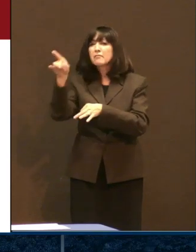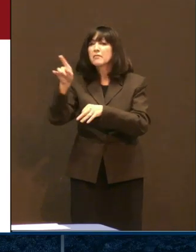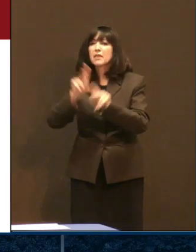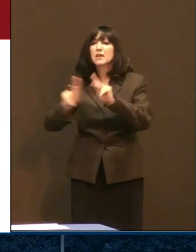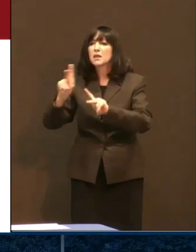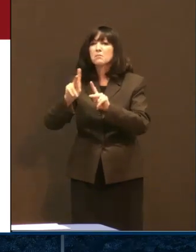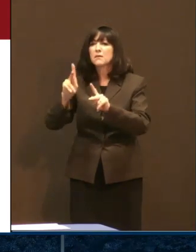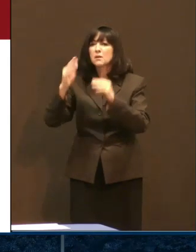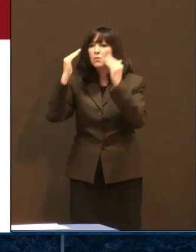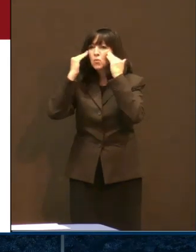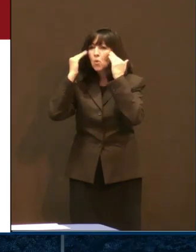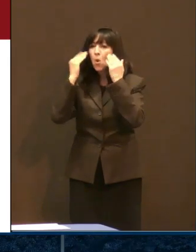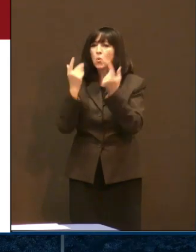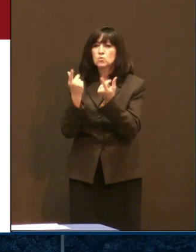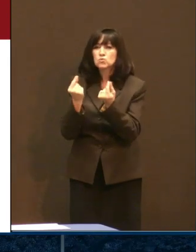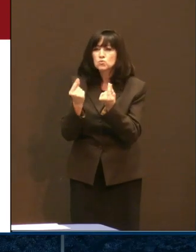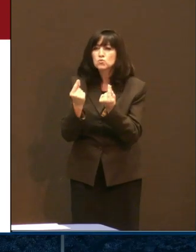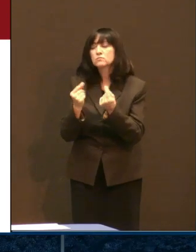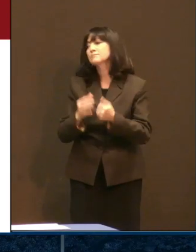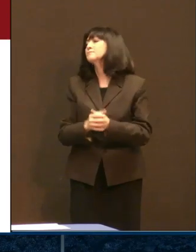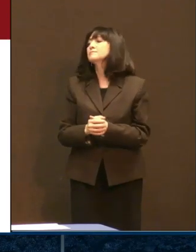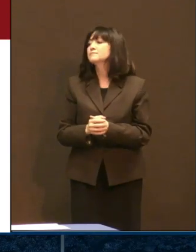Yeah, absolutely.